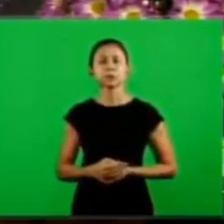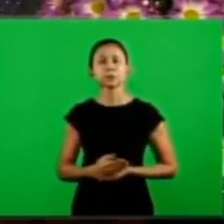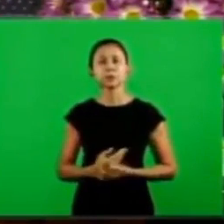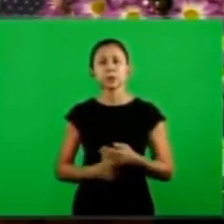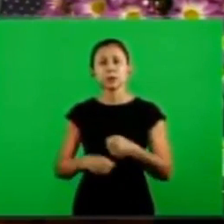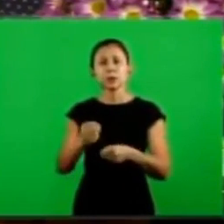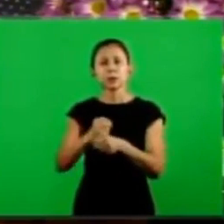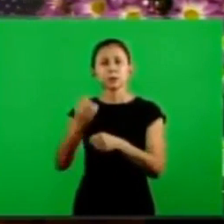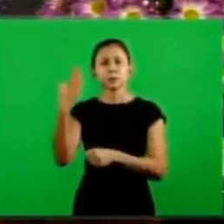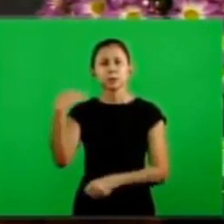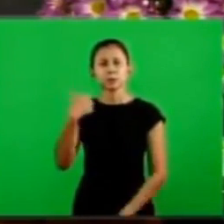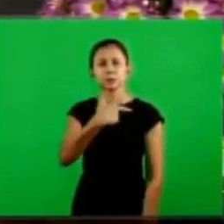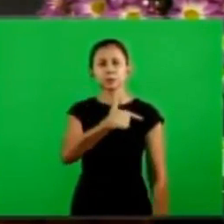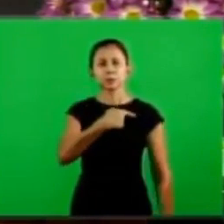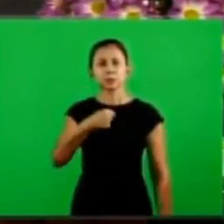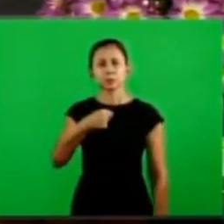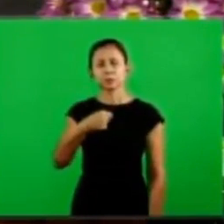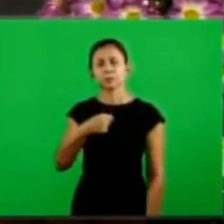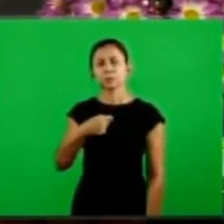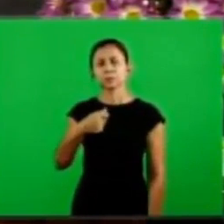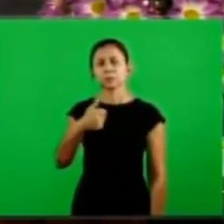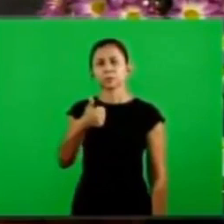Since last year, the beginning of last year,